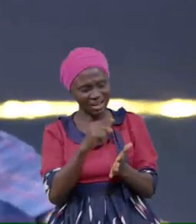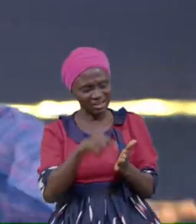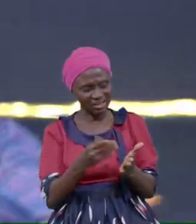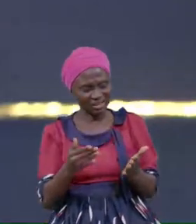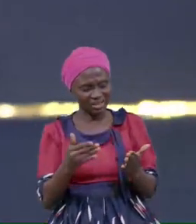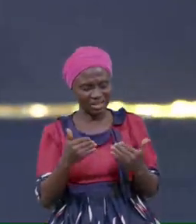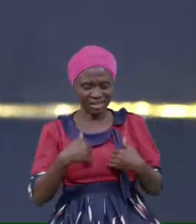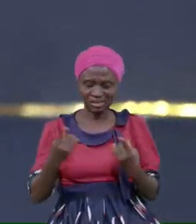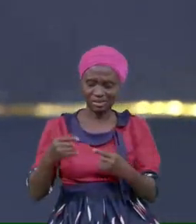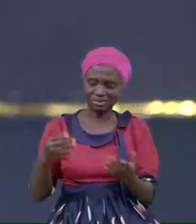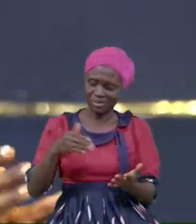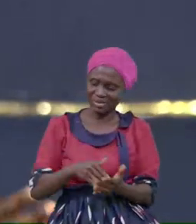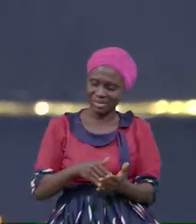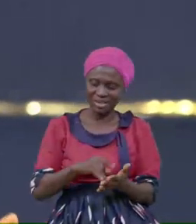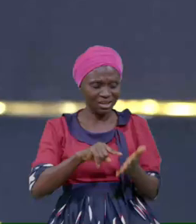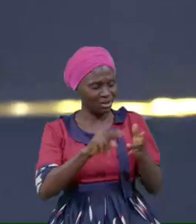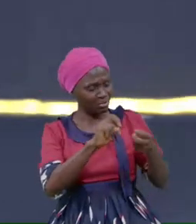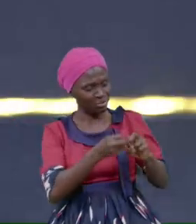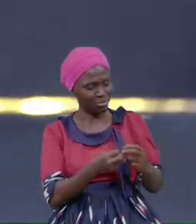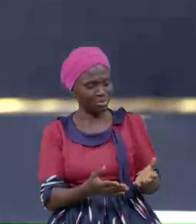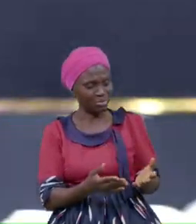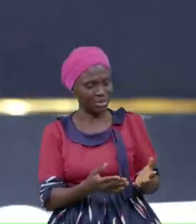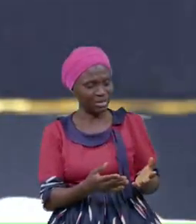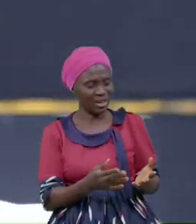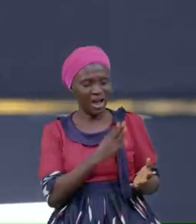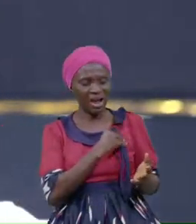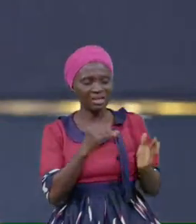no. Who is there at the door?